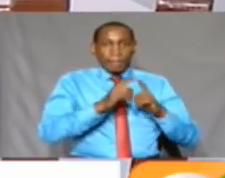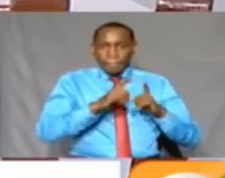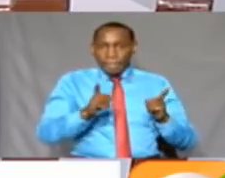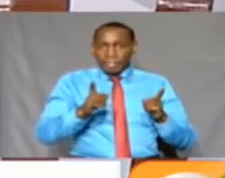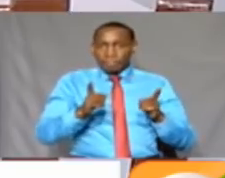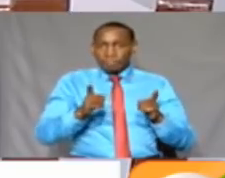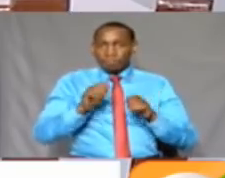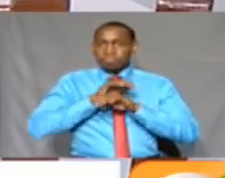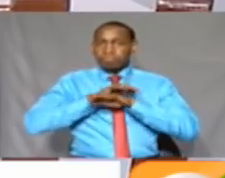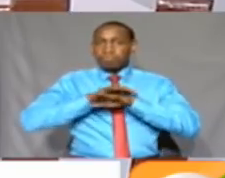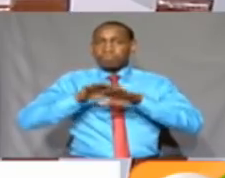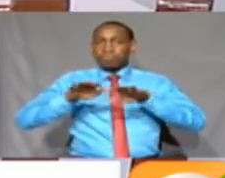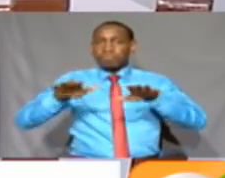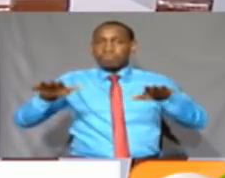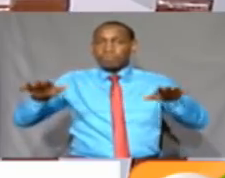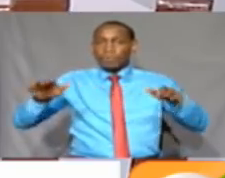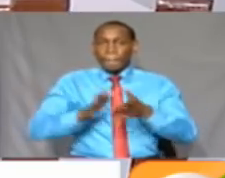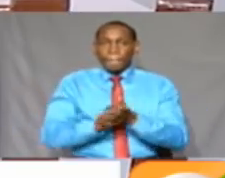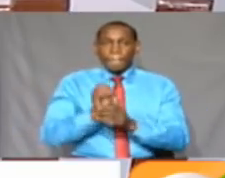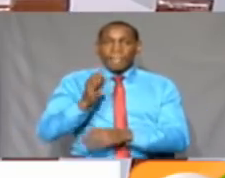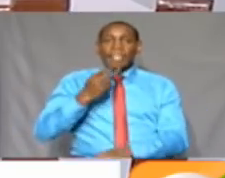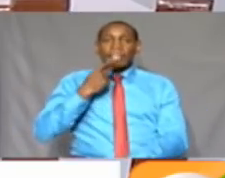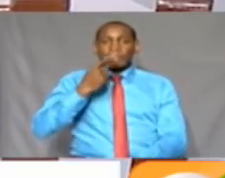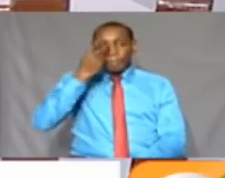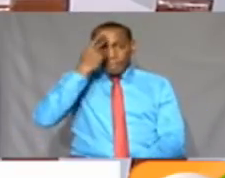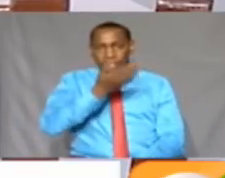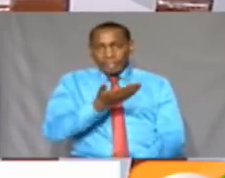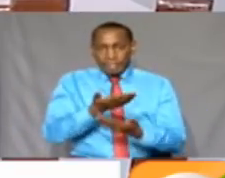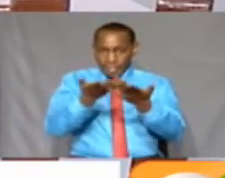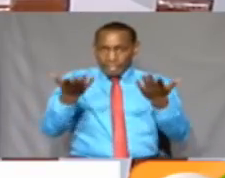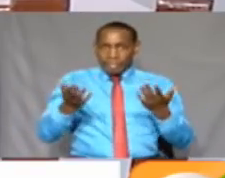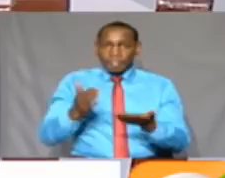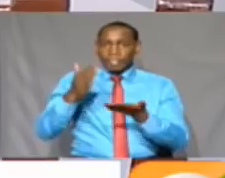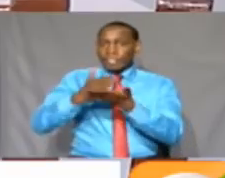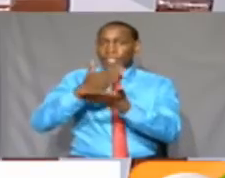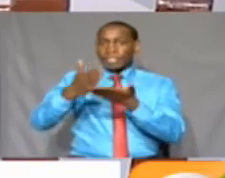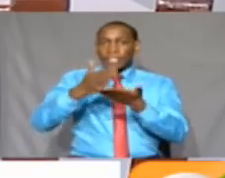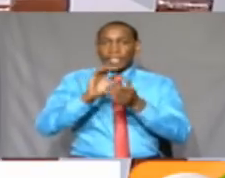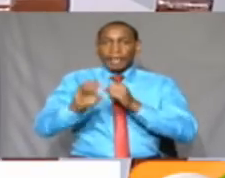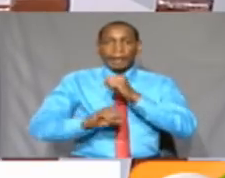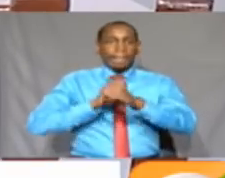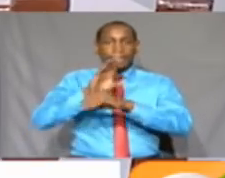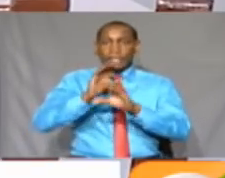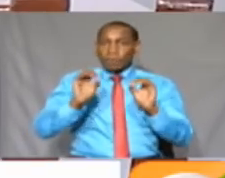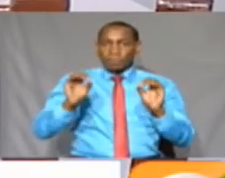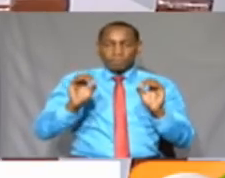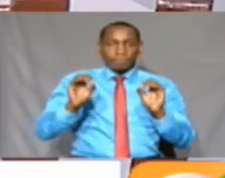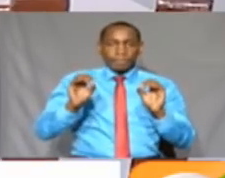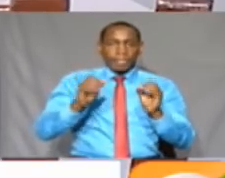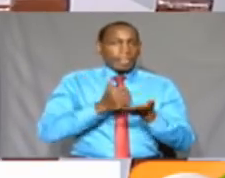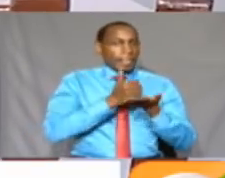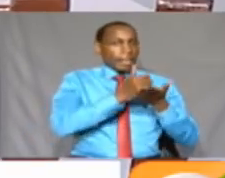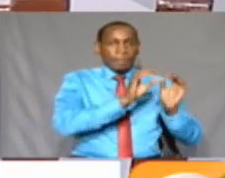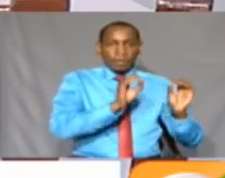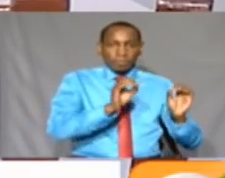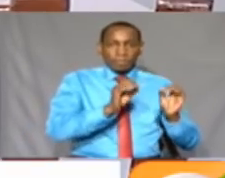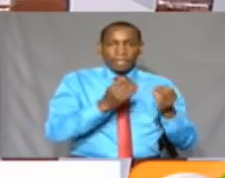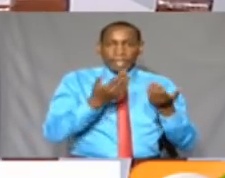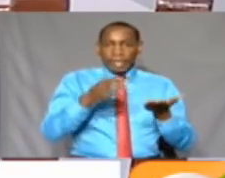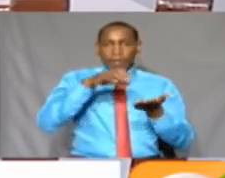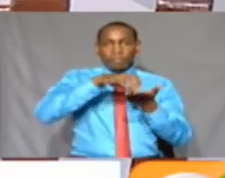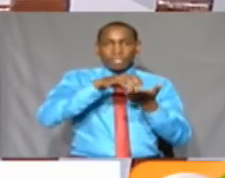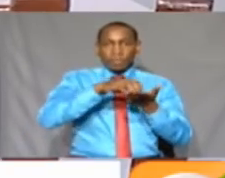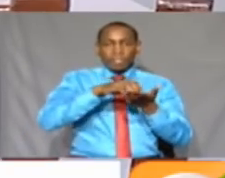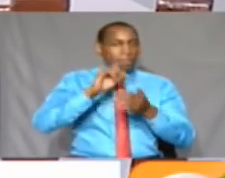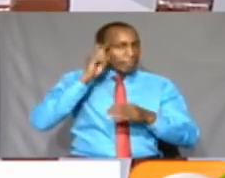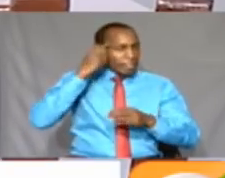put it all over. So if you are a parent, please don't share the video of that young boy. Yeah. Because you are not helping him. You are making him think he's